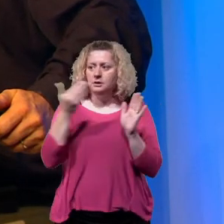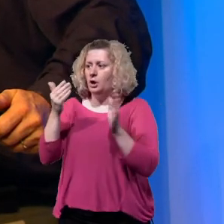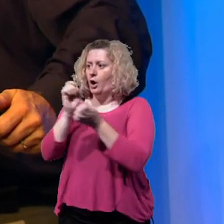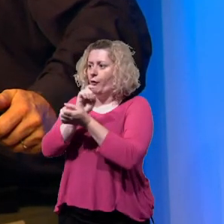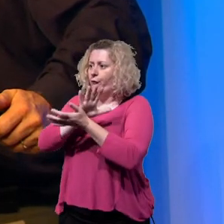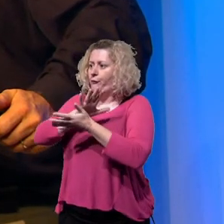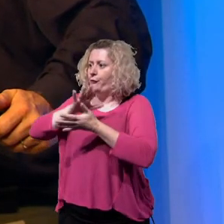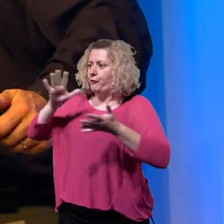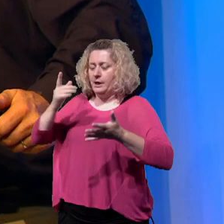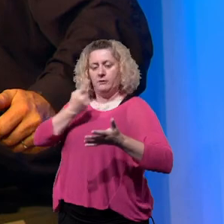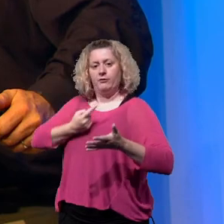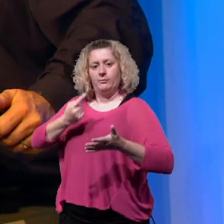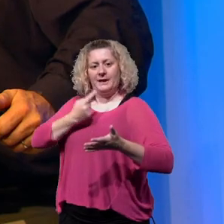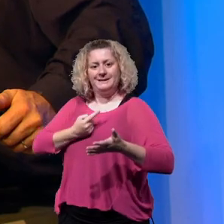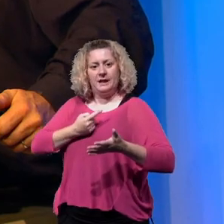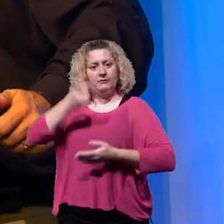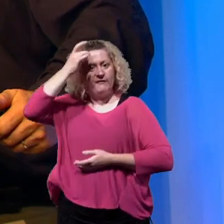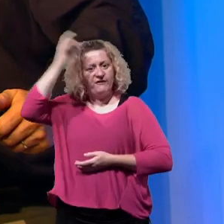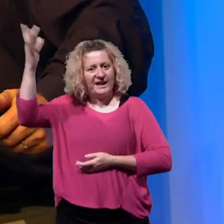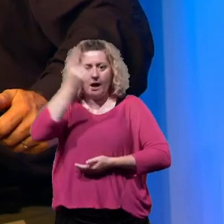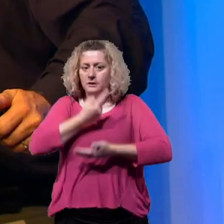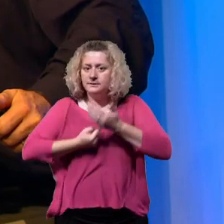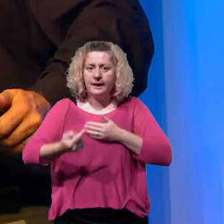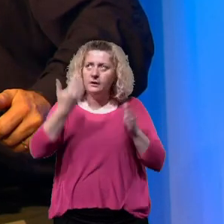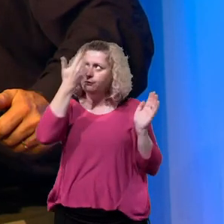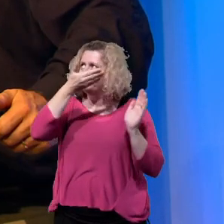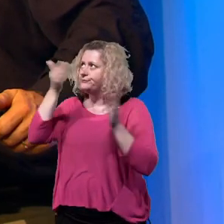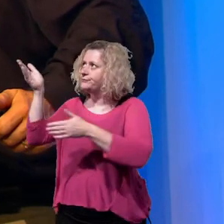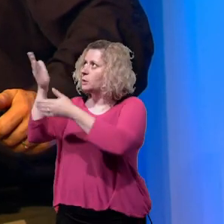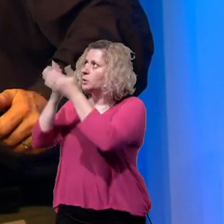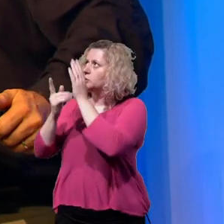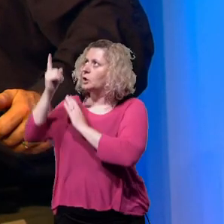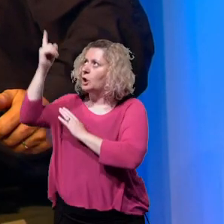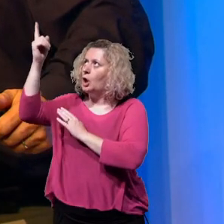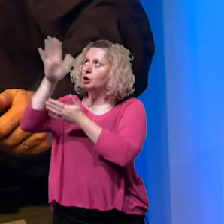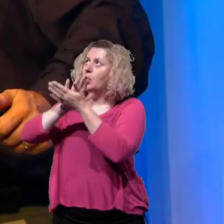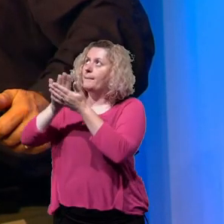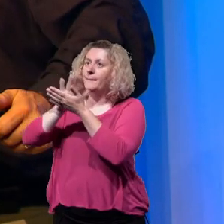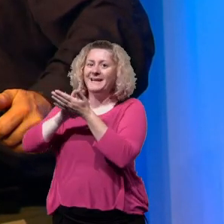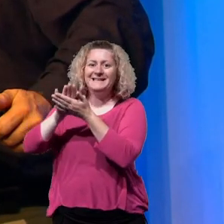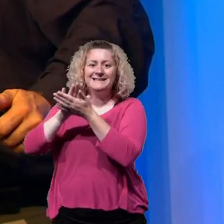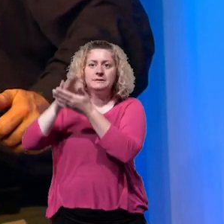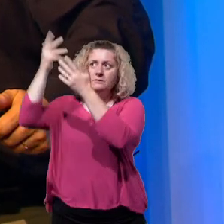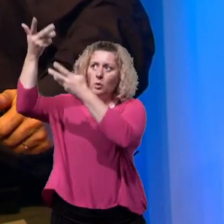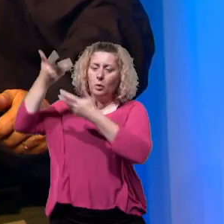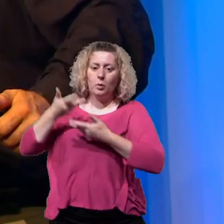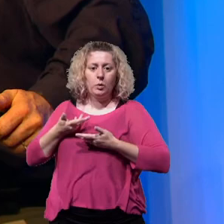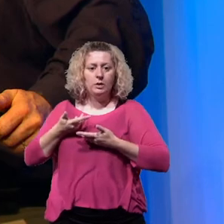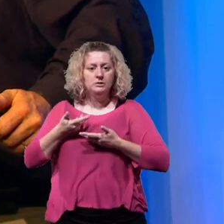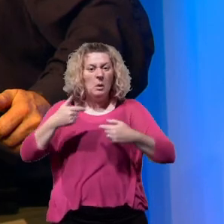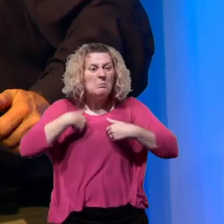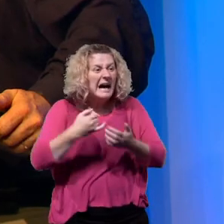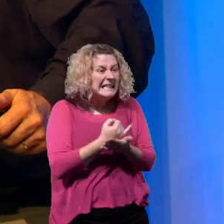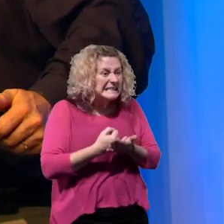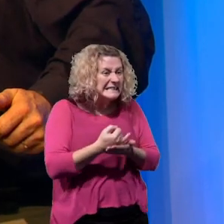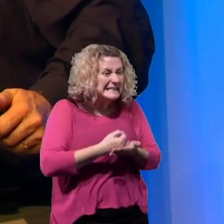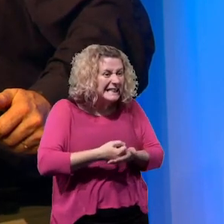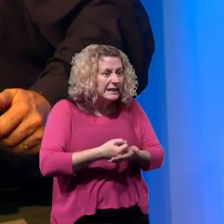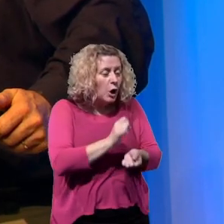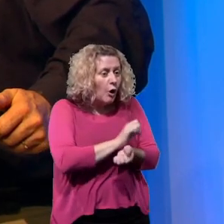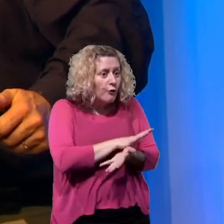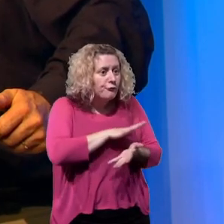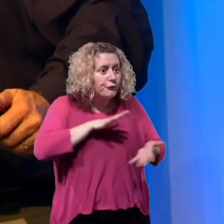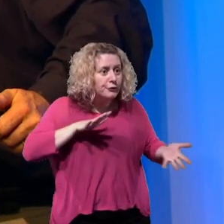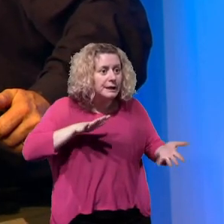leadership, self-forgetfulness. Freedom from myself, my own sin, in order to live for God and others. There's the